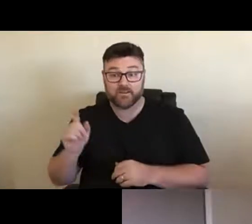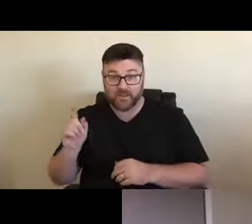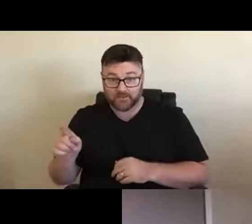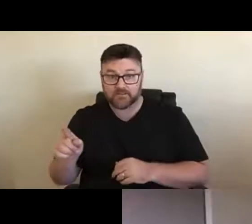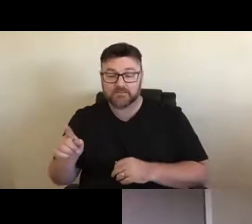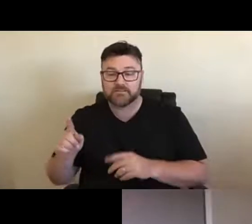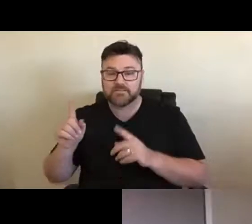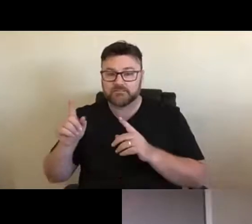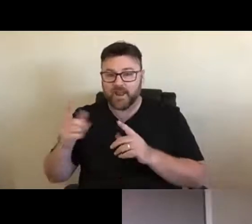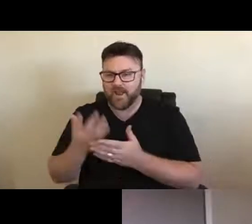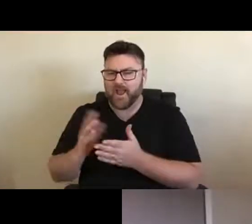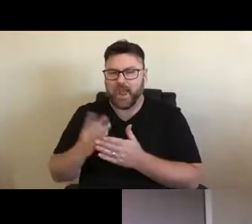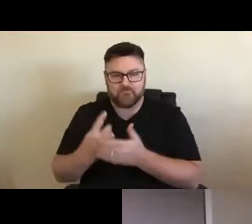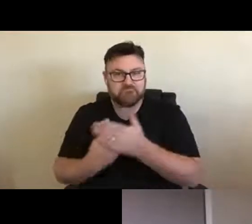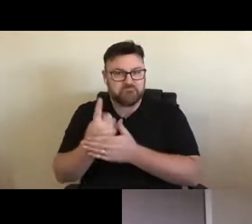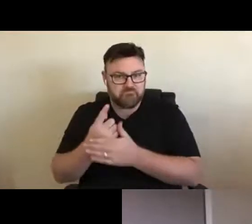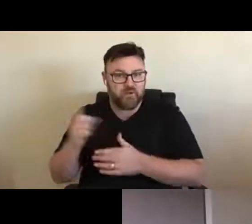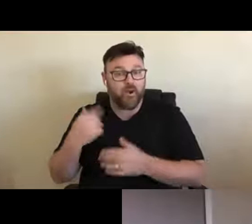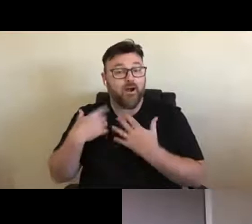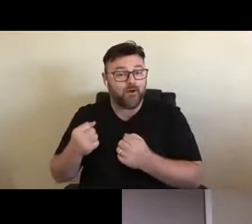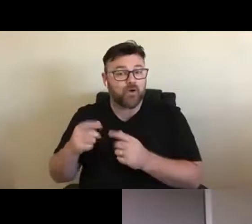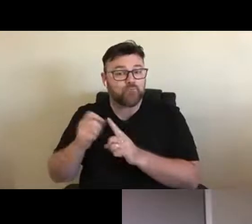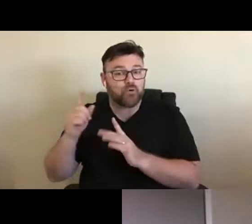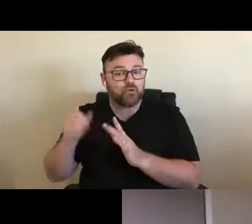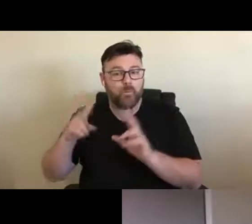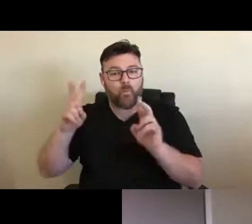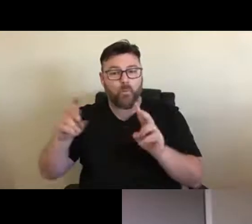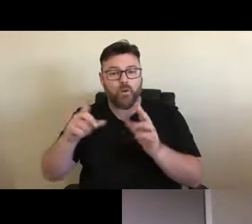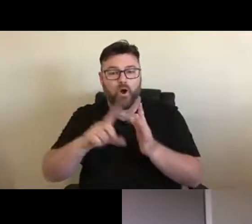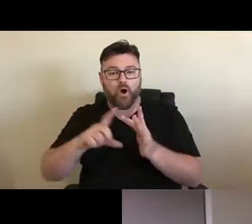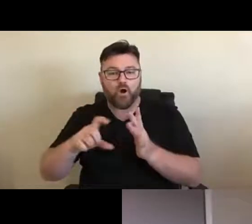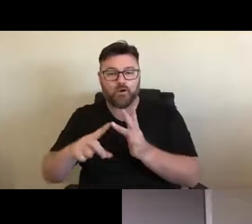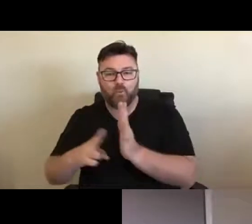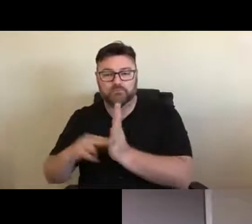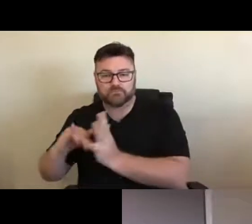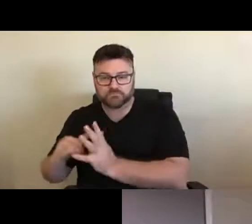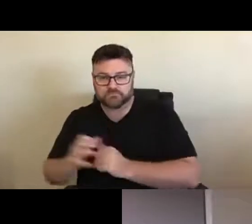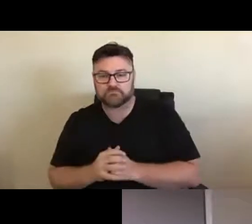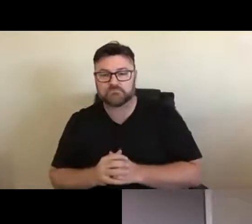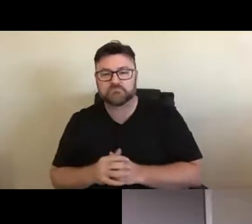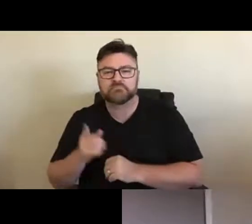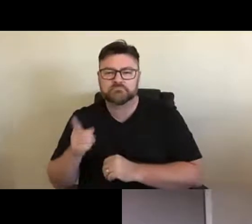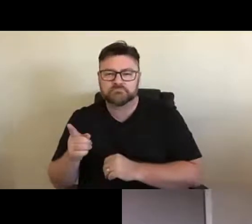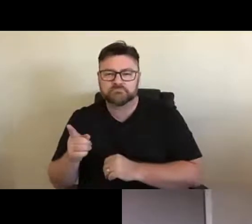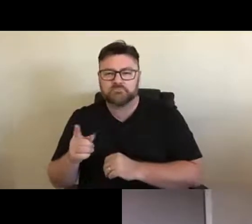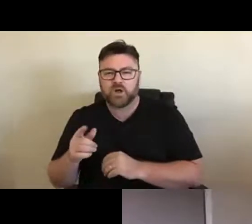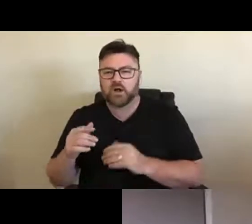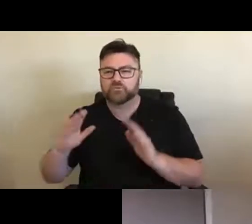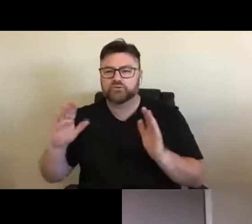was an ongoing project called Icons that I've been working on, which is a series of short dance